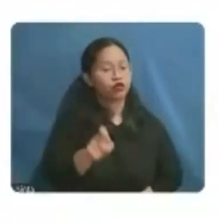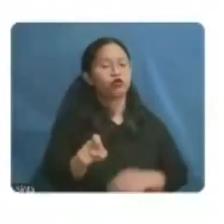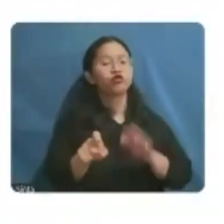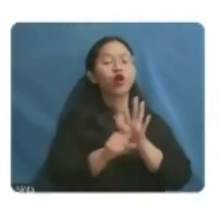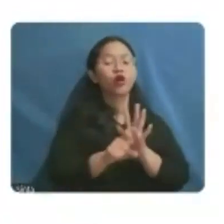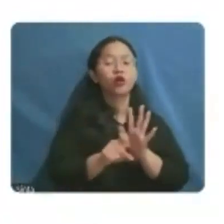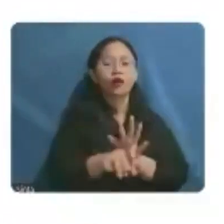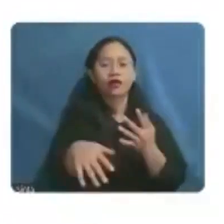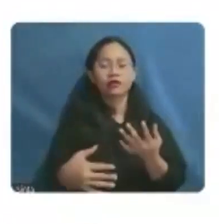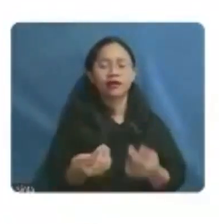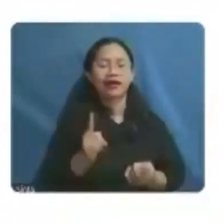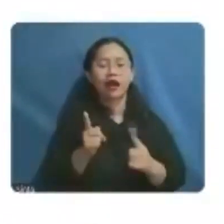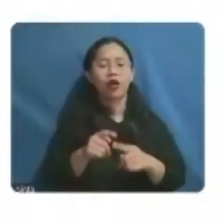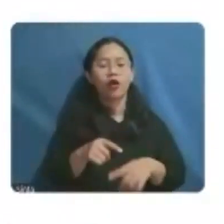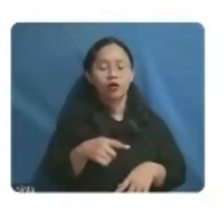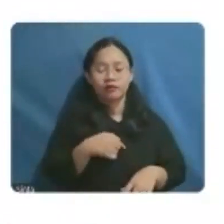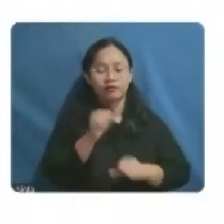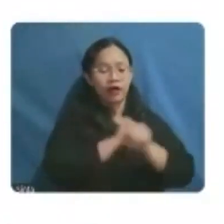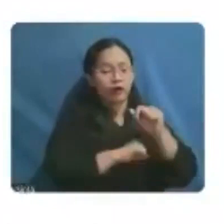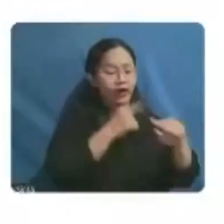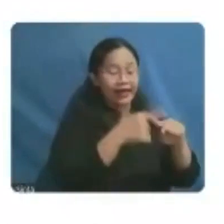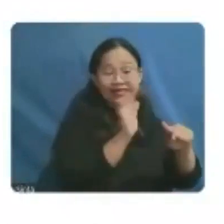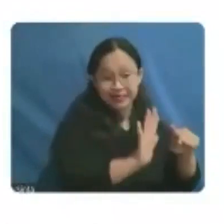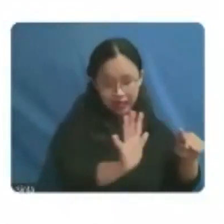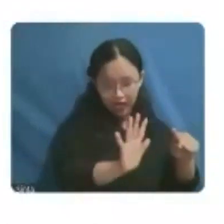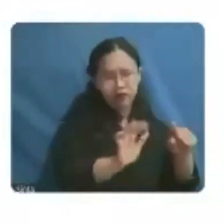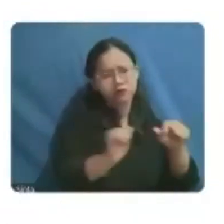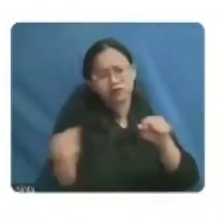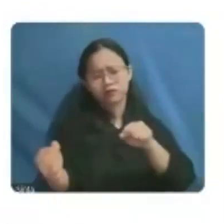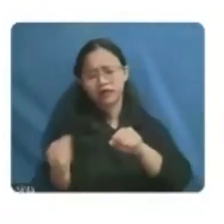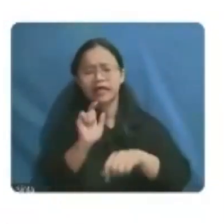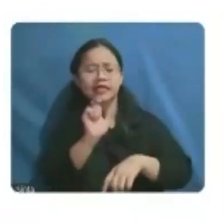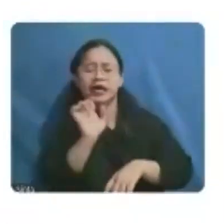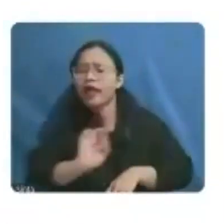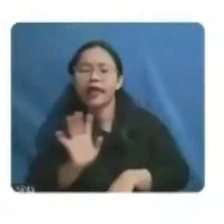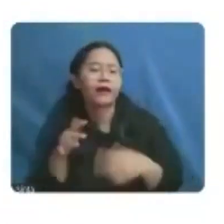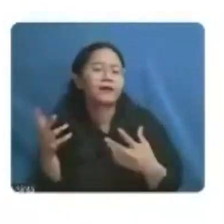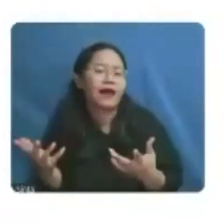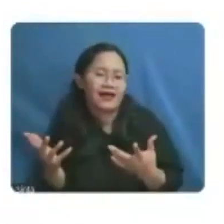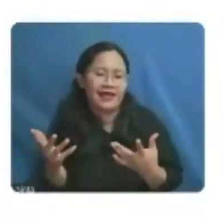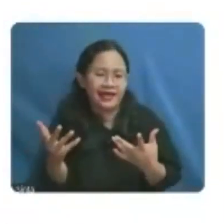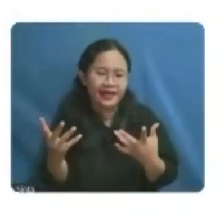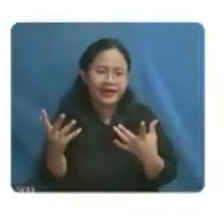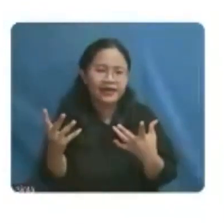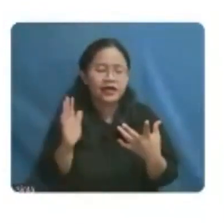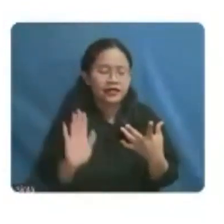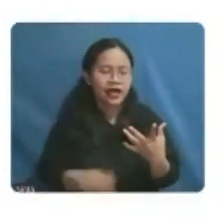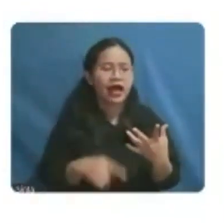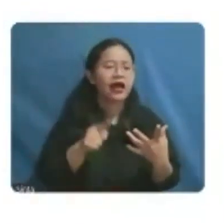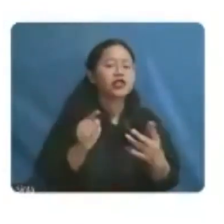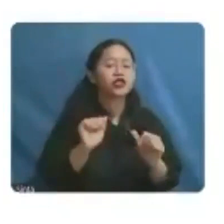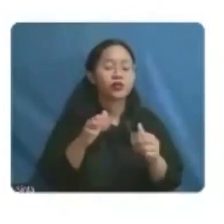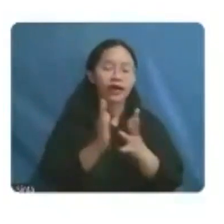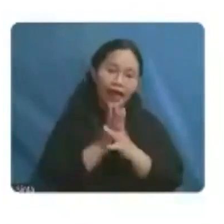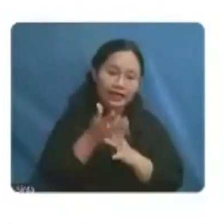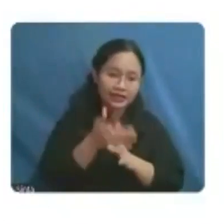about solutions that can be, again, accessible, affordable, and sustainable. And also think about